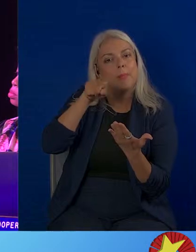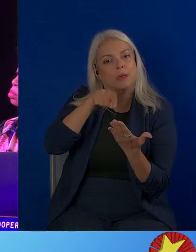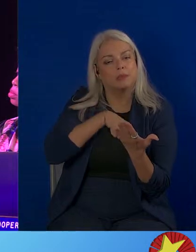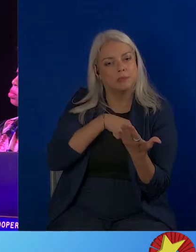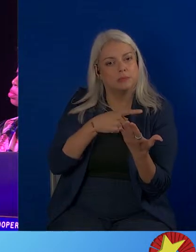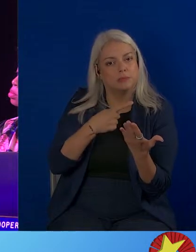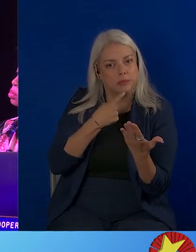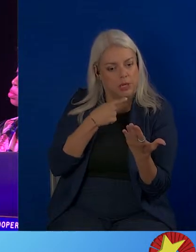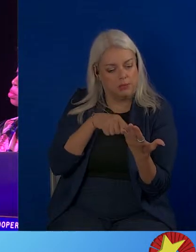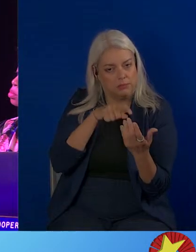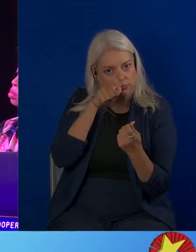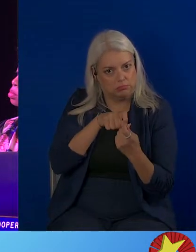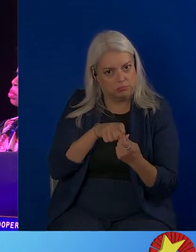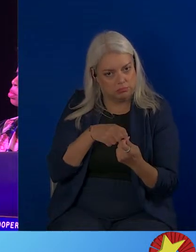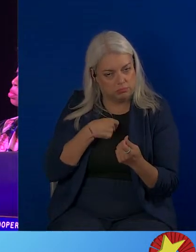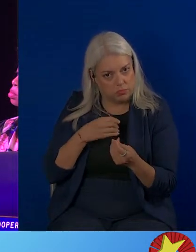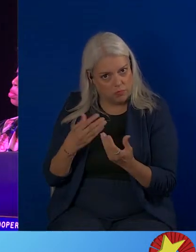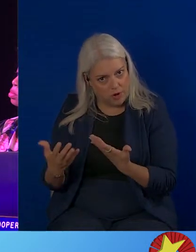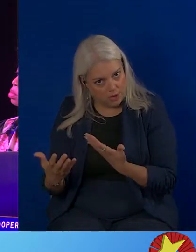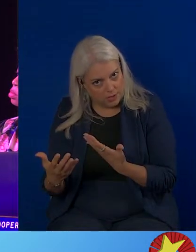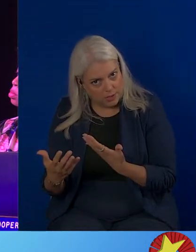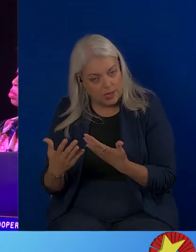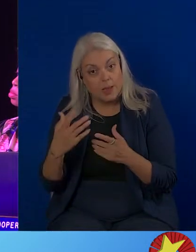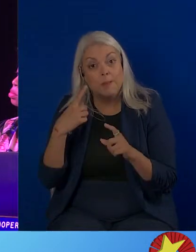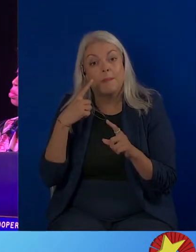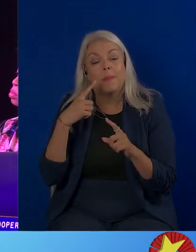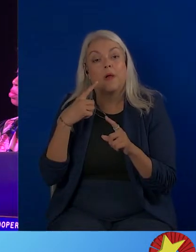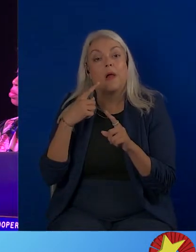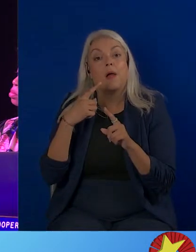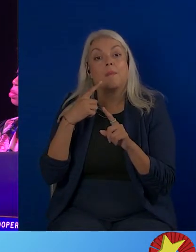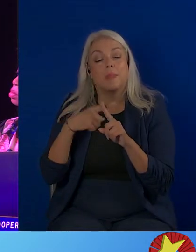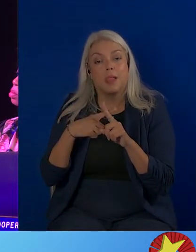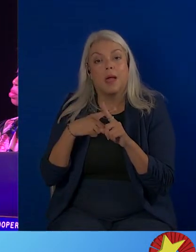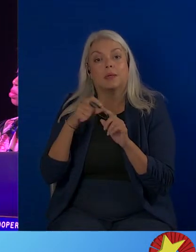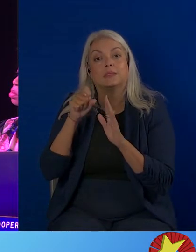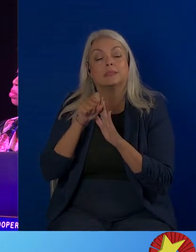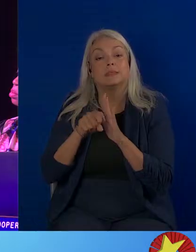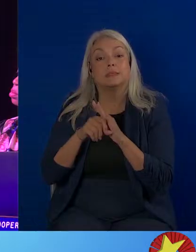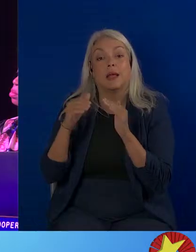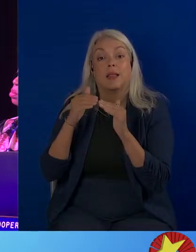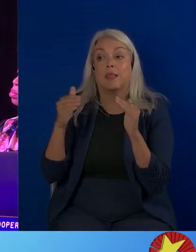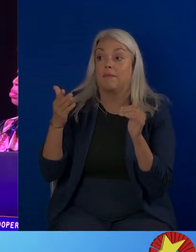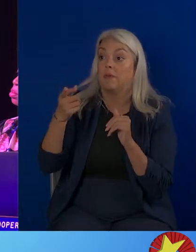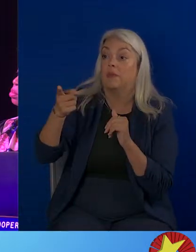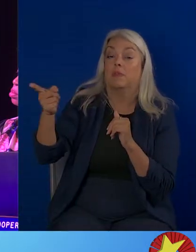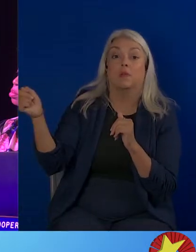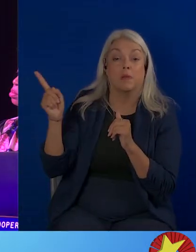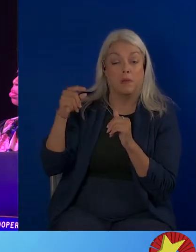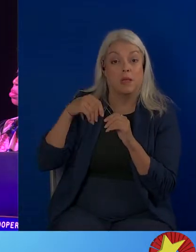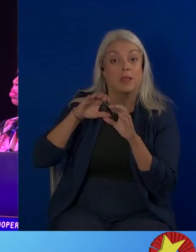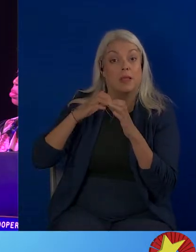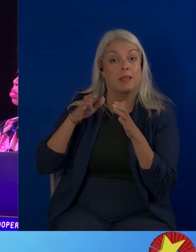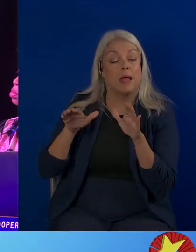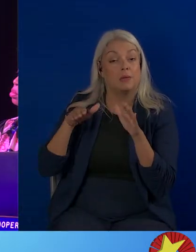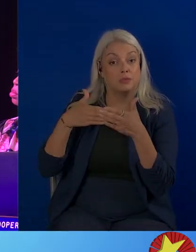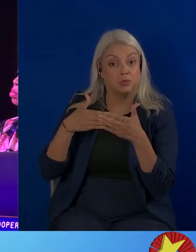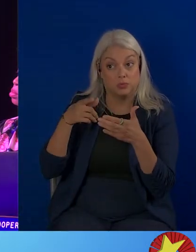as what has to happen at a state level in the classrooms, of ensuring the teachers have the support.